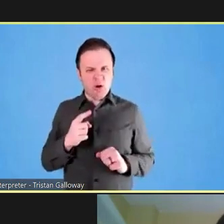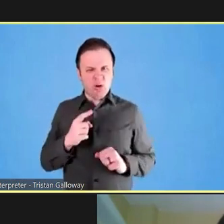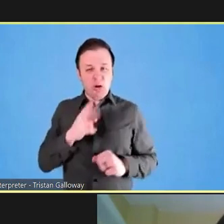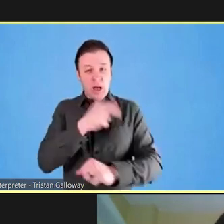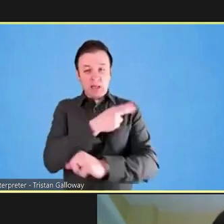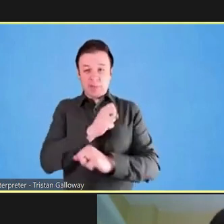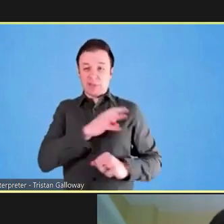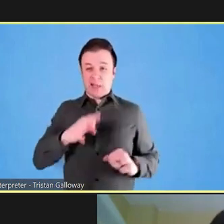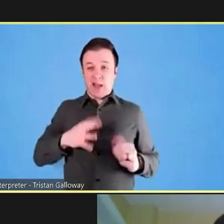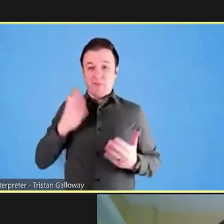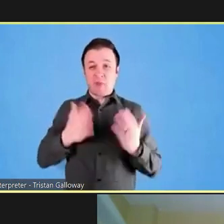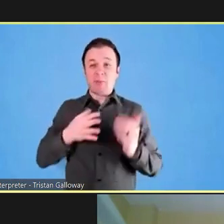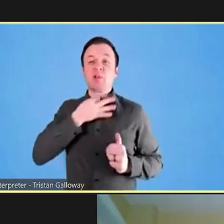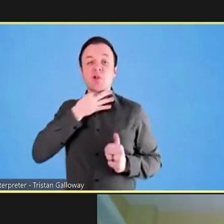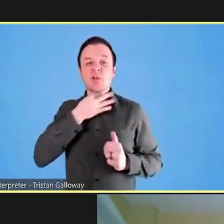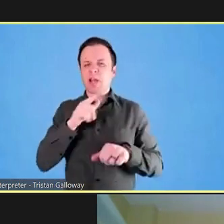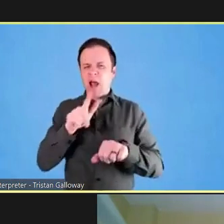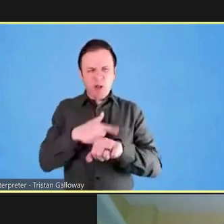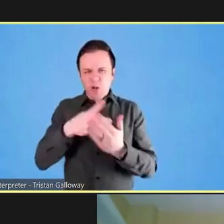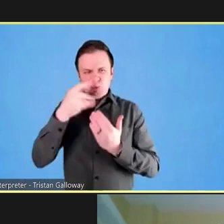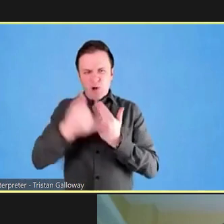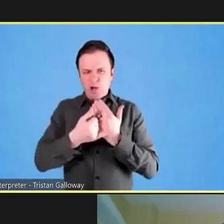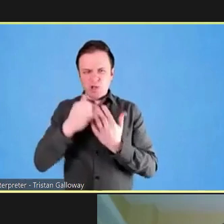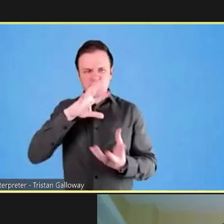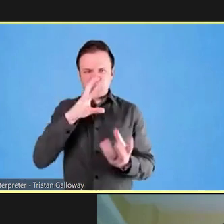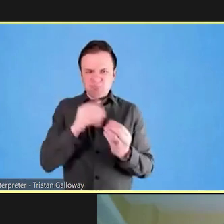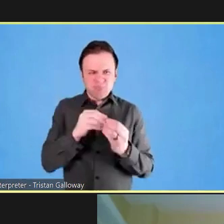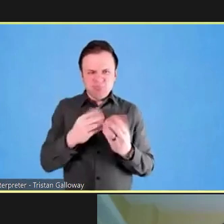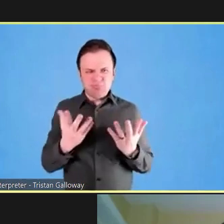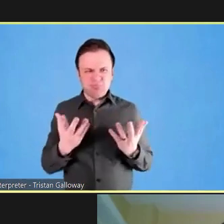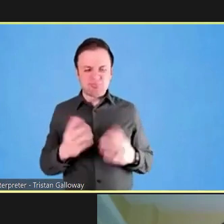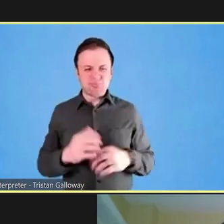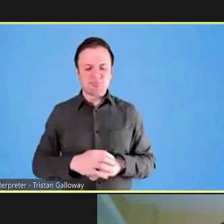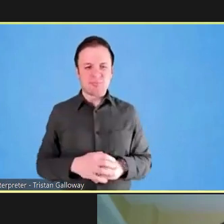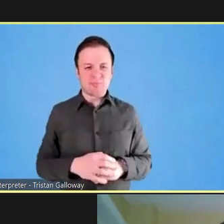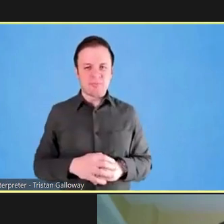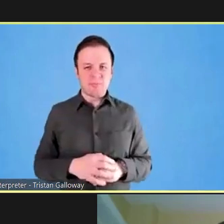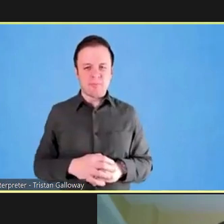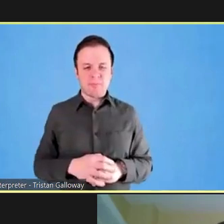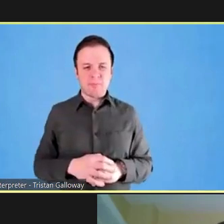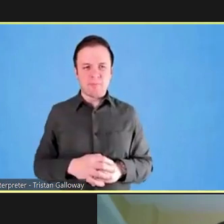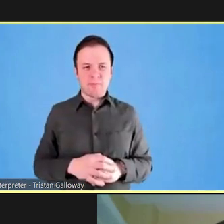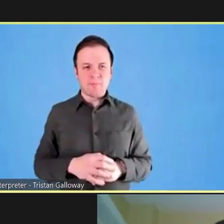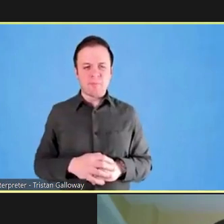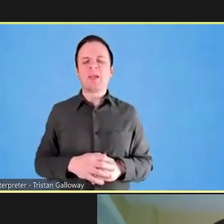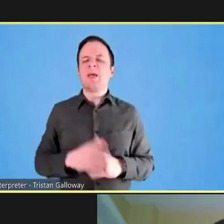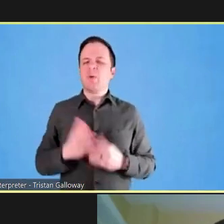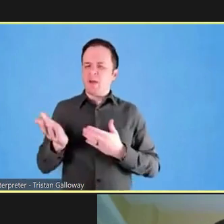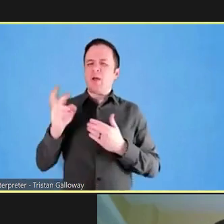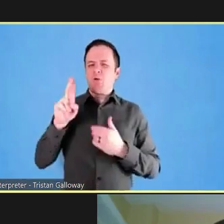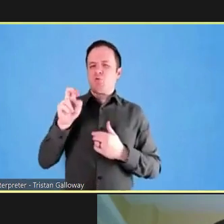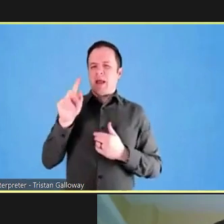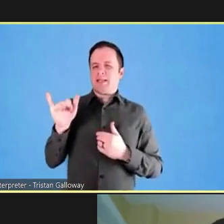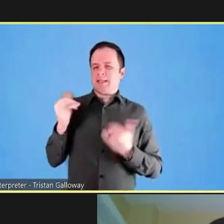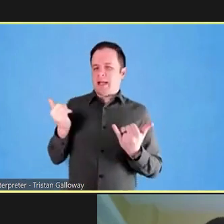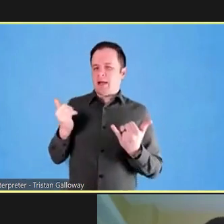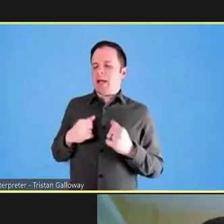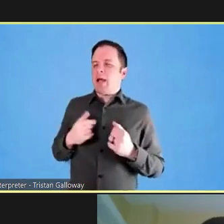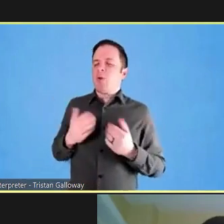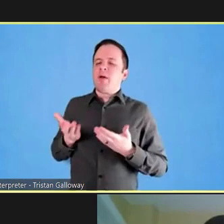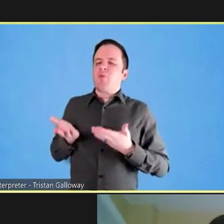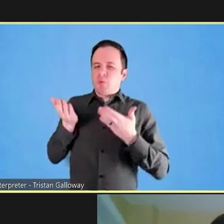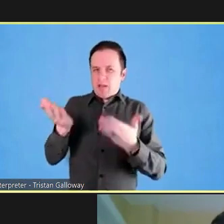want to know how much time the project will take. We have a recommended timeline. This is Randy. We have a